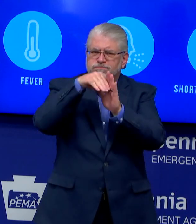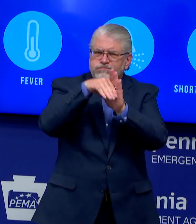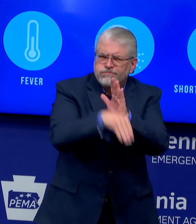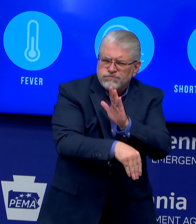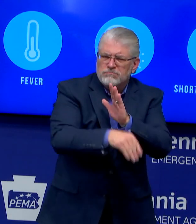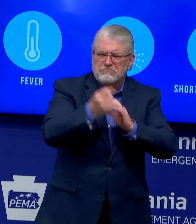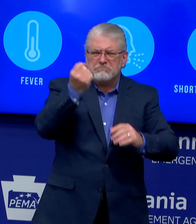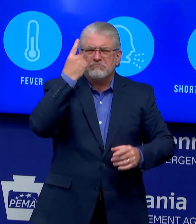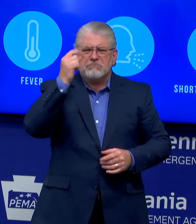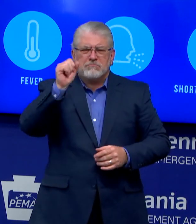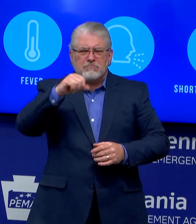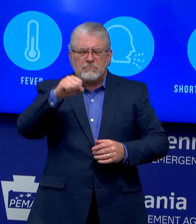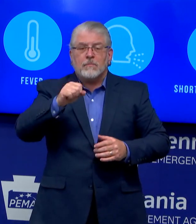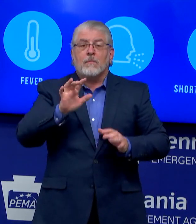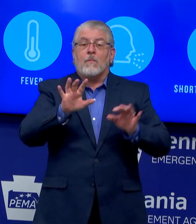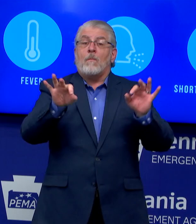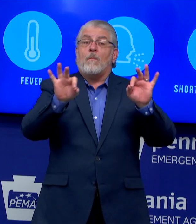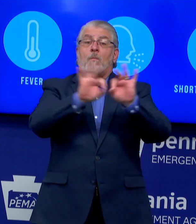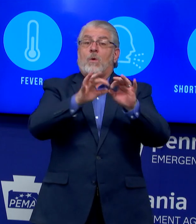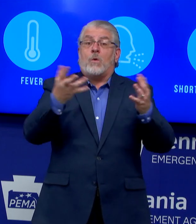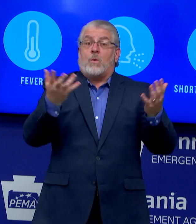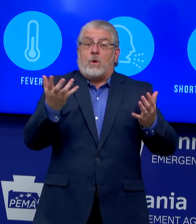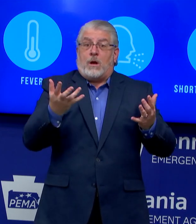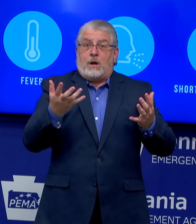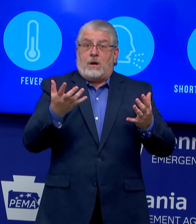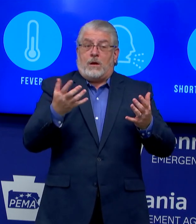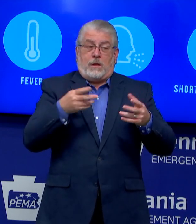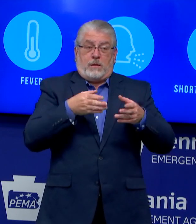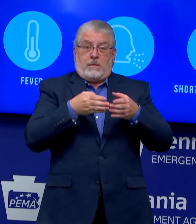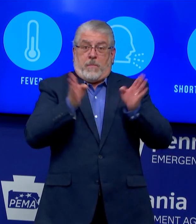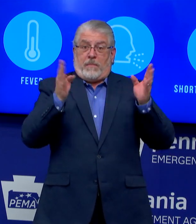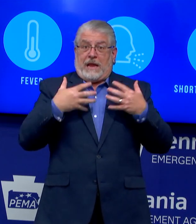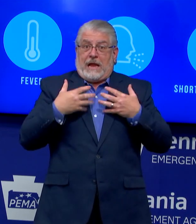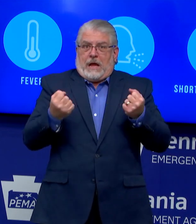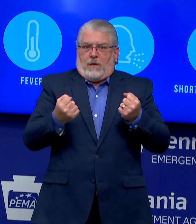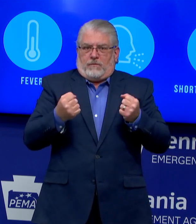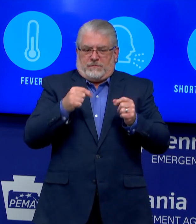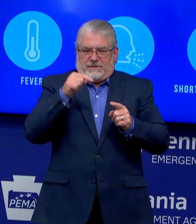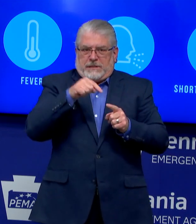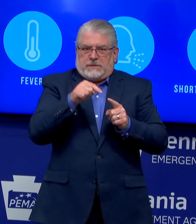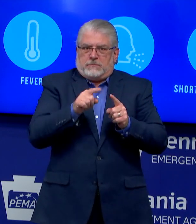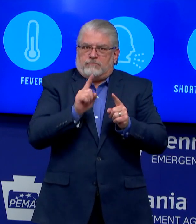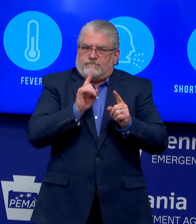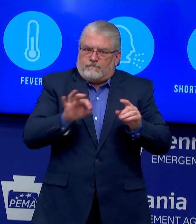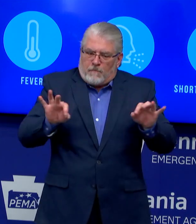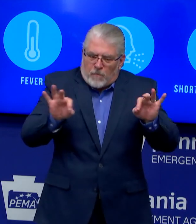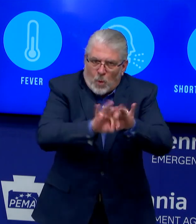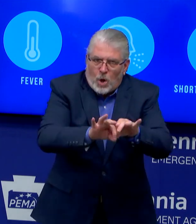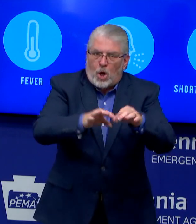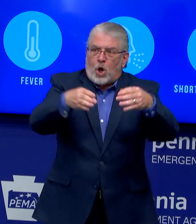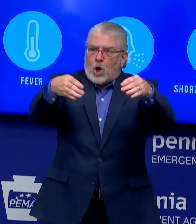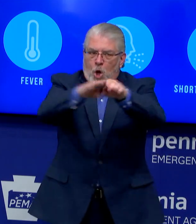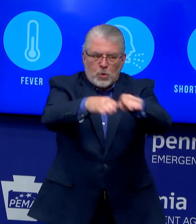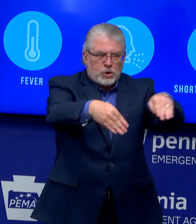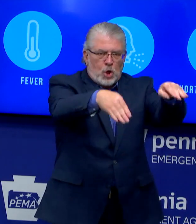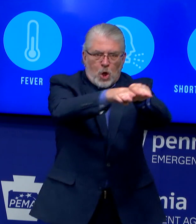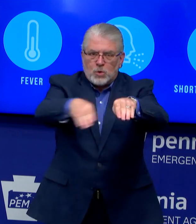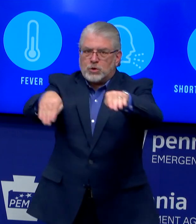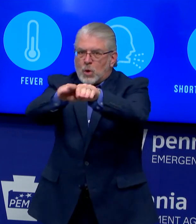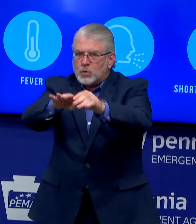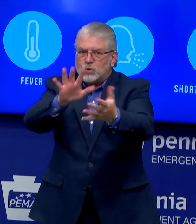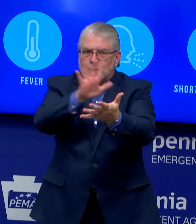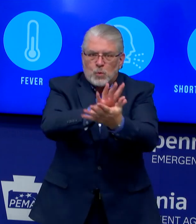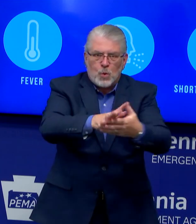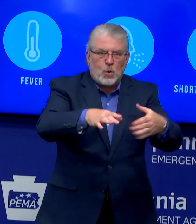absolutely critical that we have instituted these mitigation prevention factors, and that includes the school closure now for the rest of the